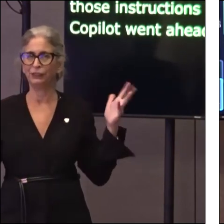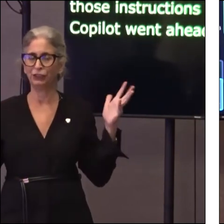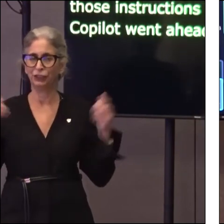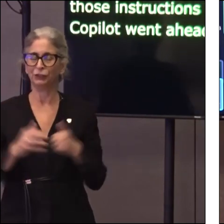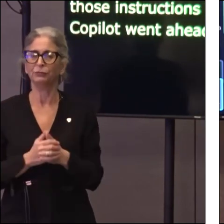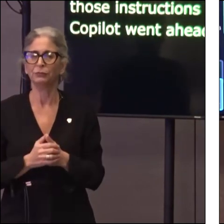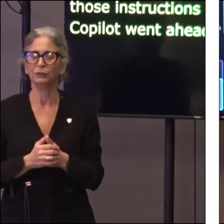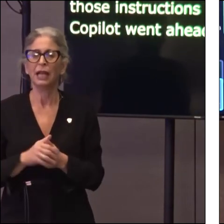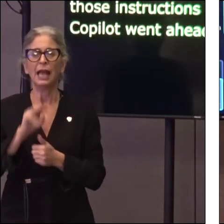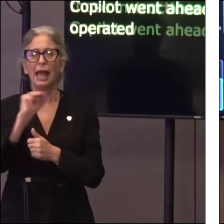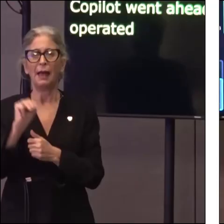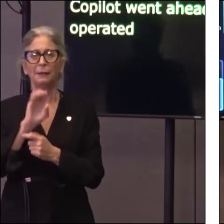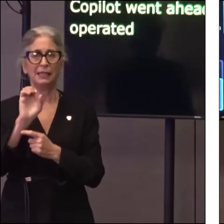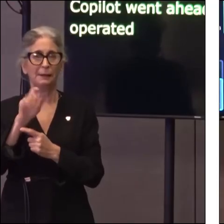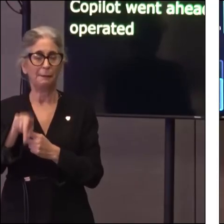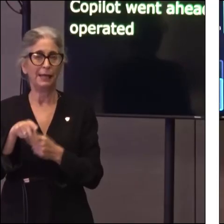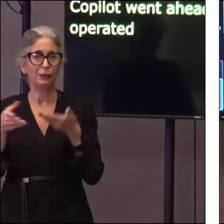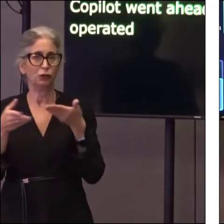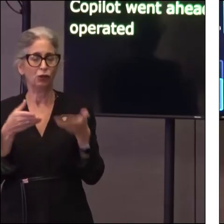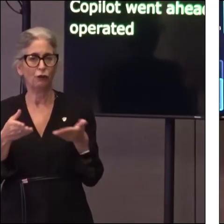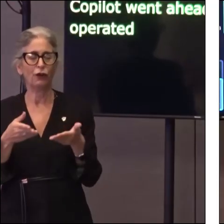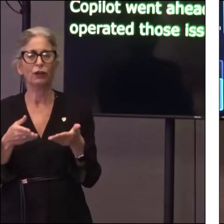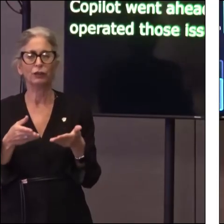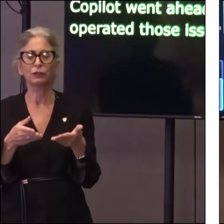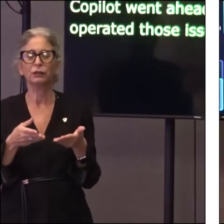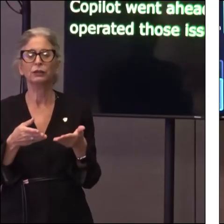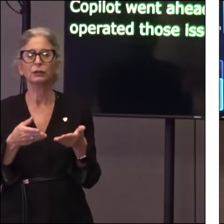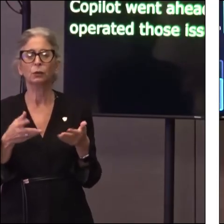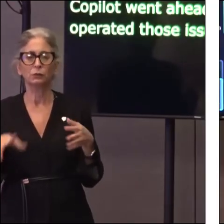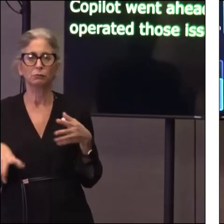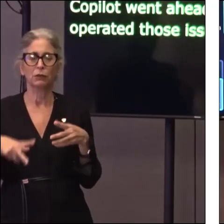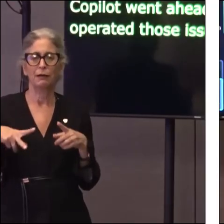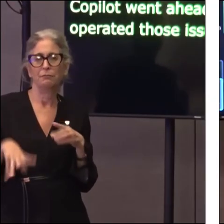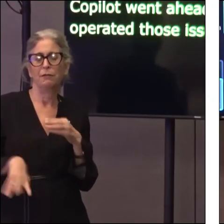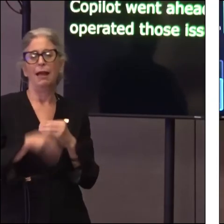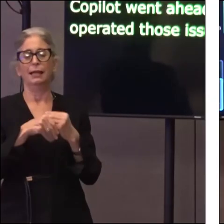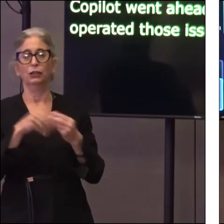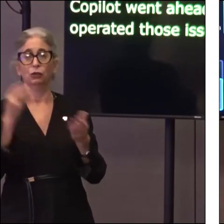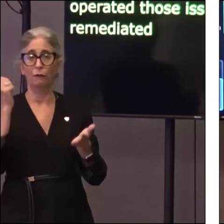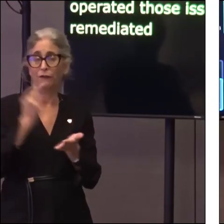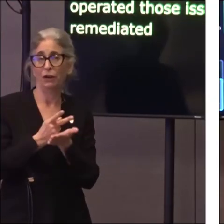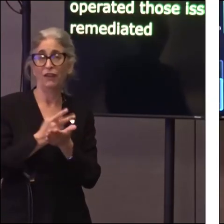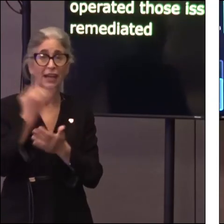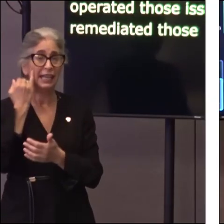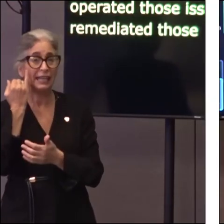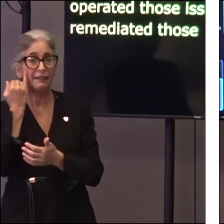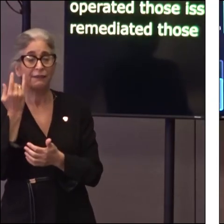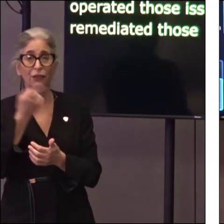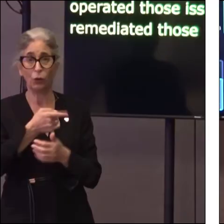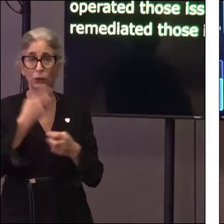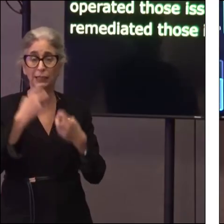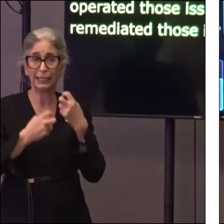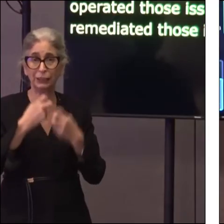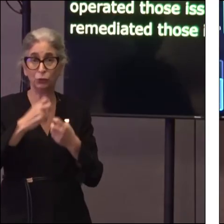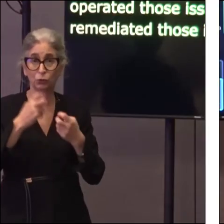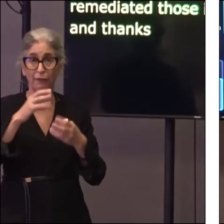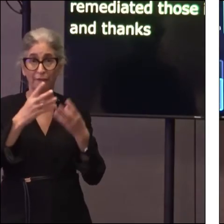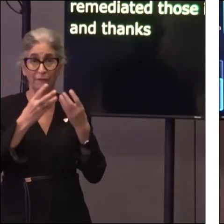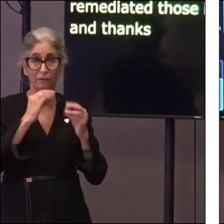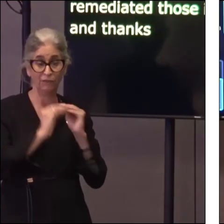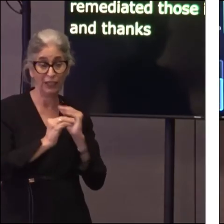And MCP Server's Analyze tool was called again, thanks to Copilot, to verify whether or not those issues were